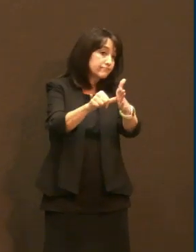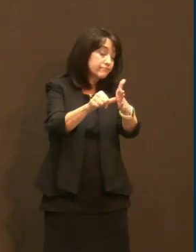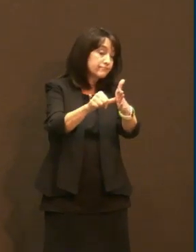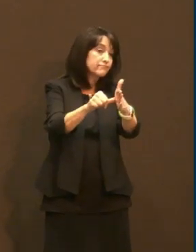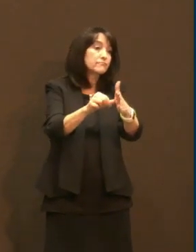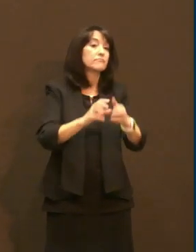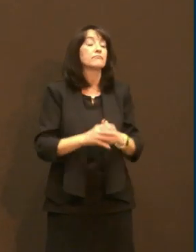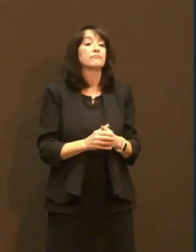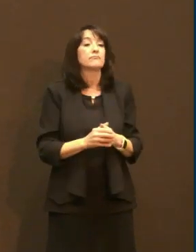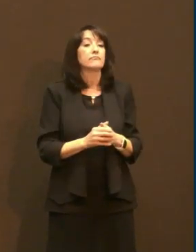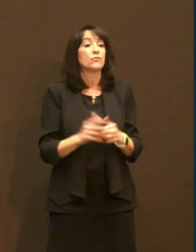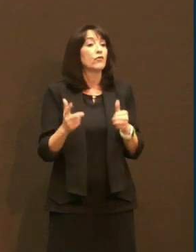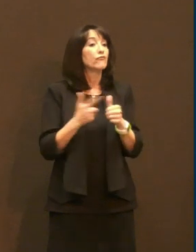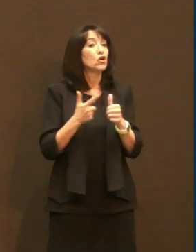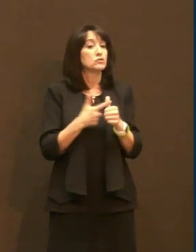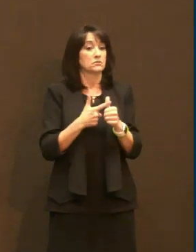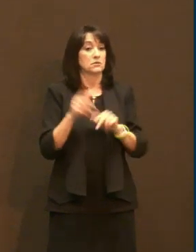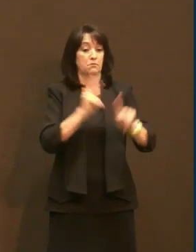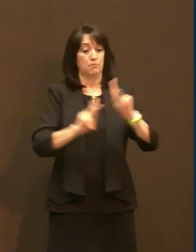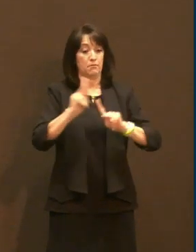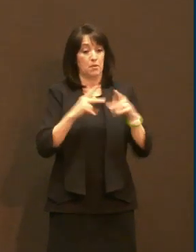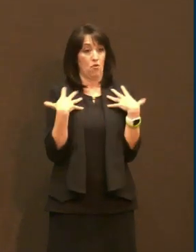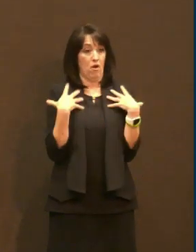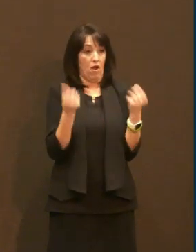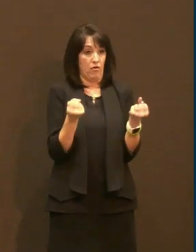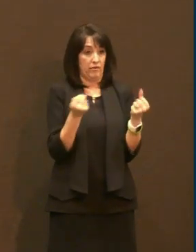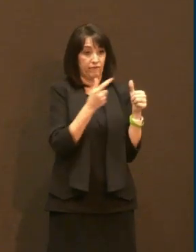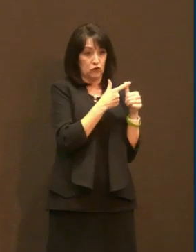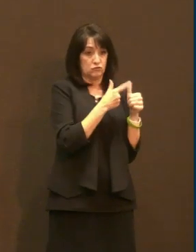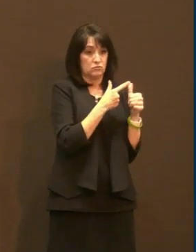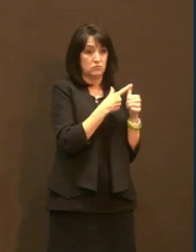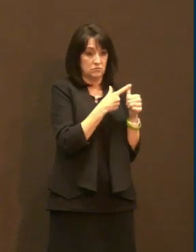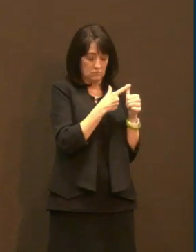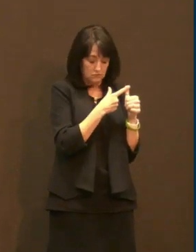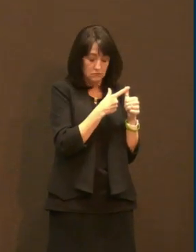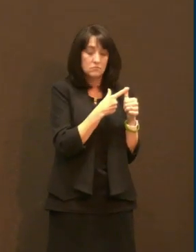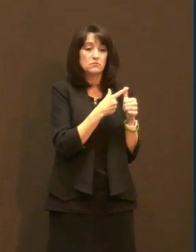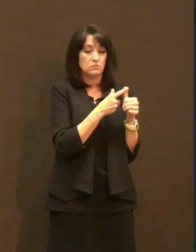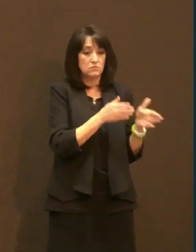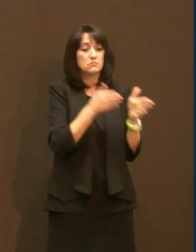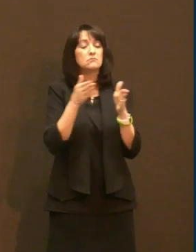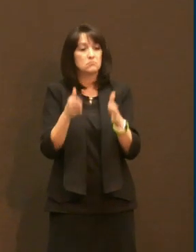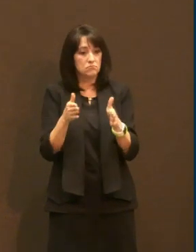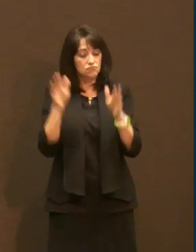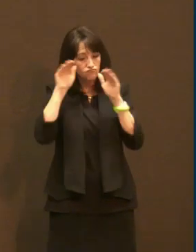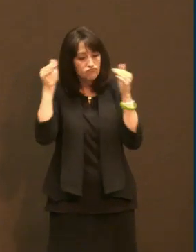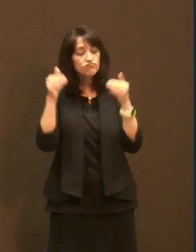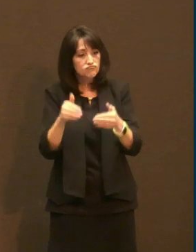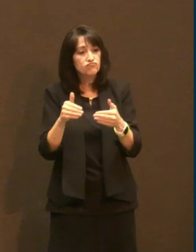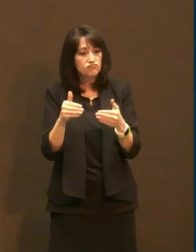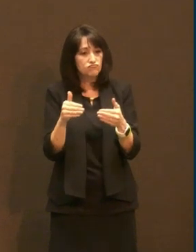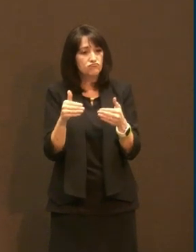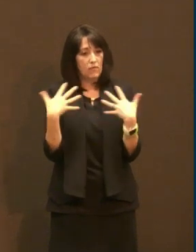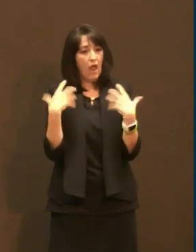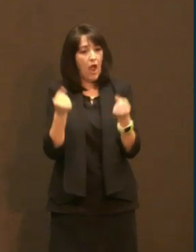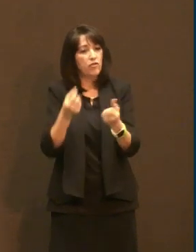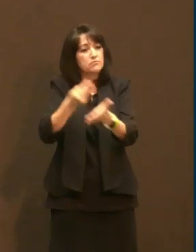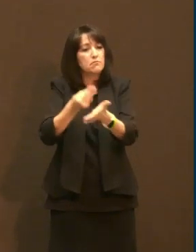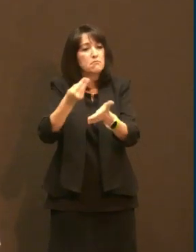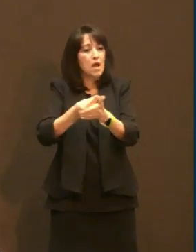Before that we can have a healthy economy, we need to have both. They can't be mutually exclusive. And